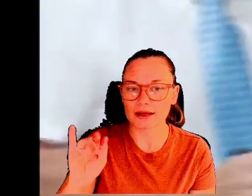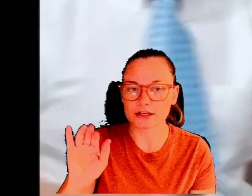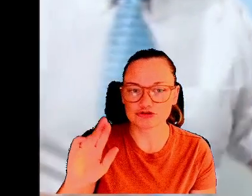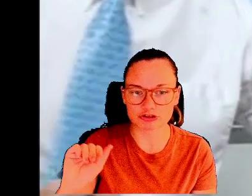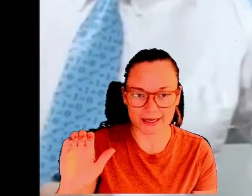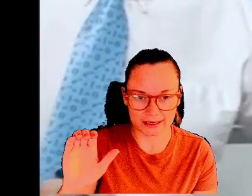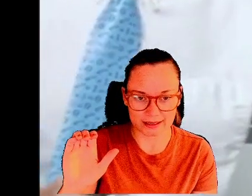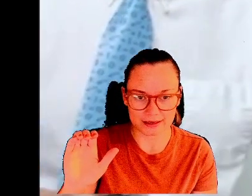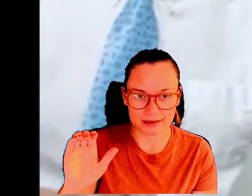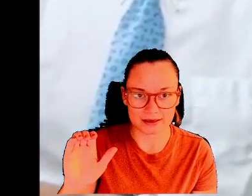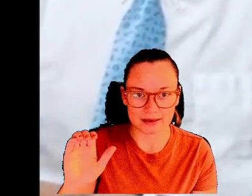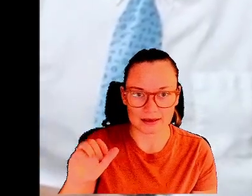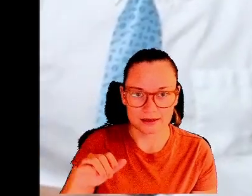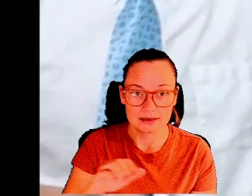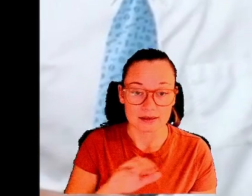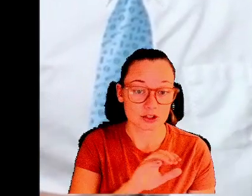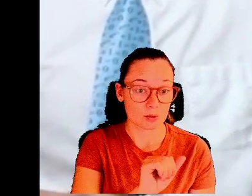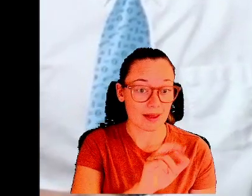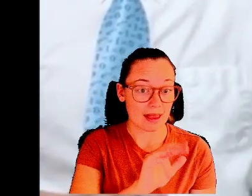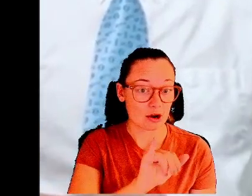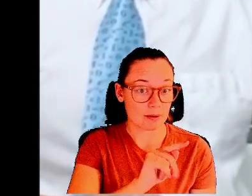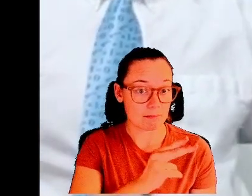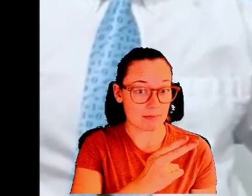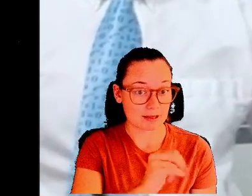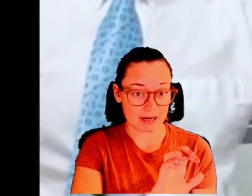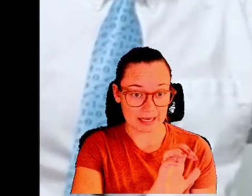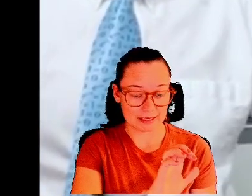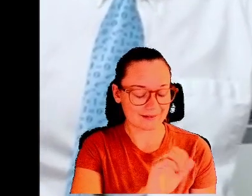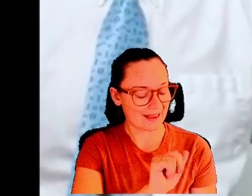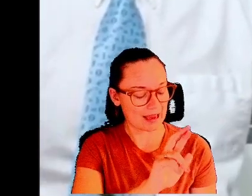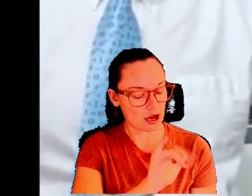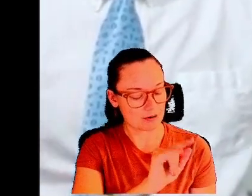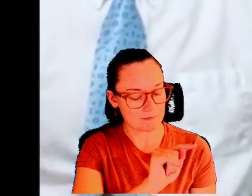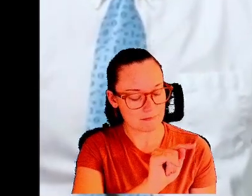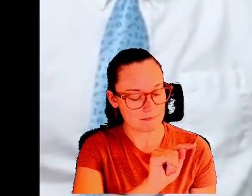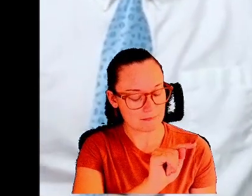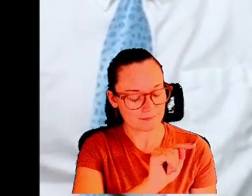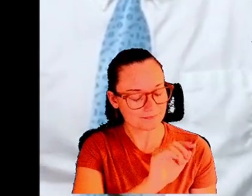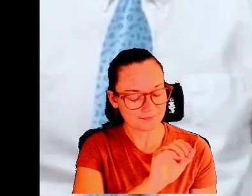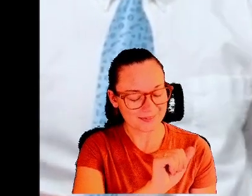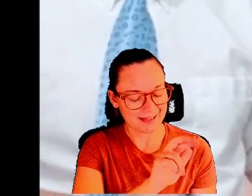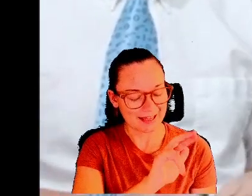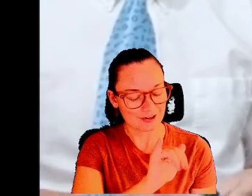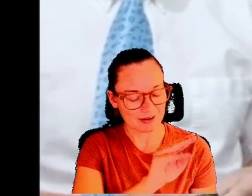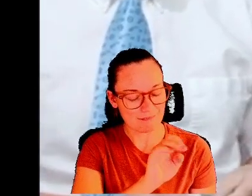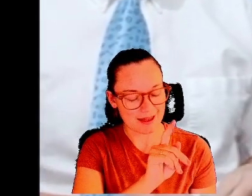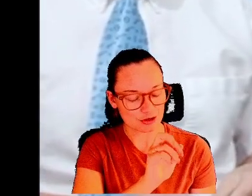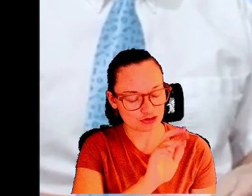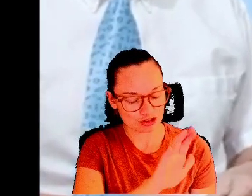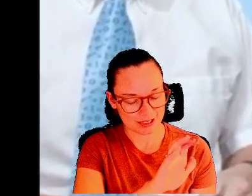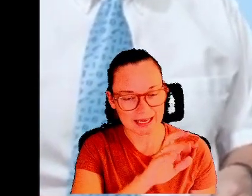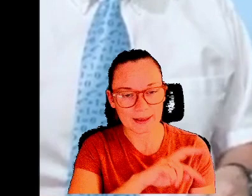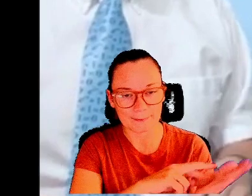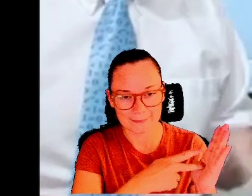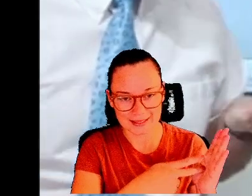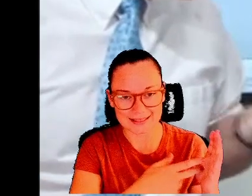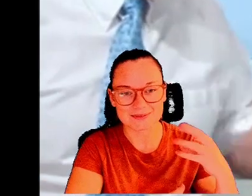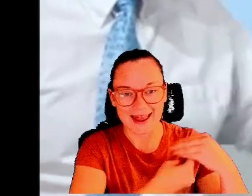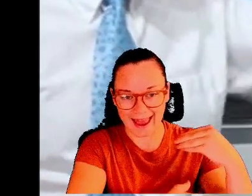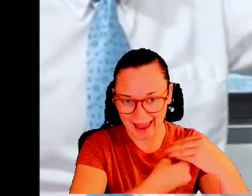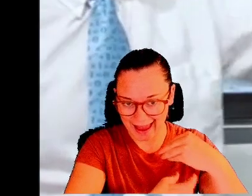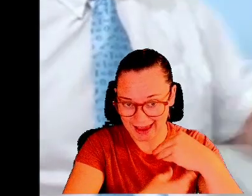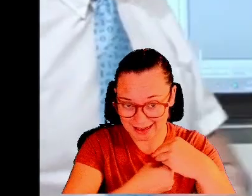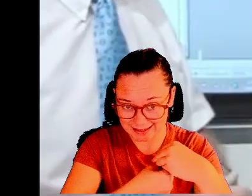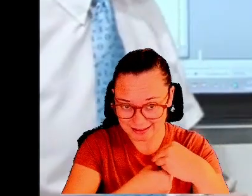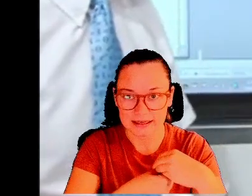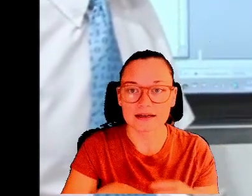Arithmetic means you're always adding the same amount. Geometric means you're always multiplying by the same amount each time. And they